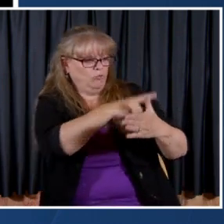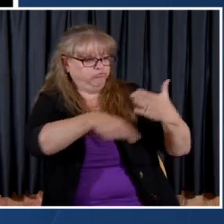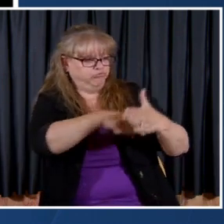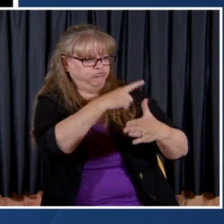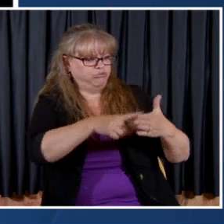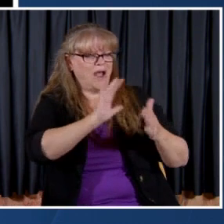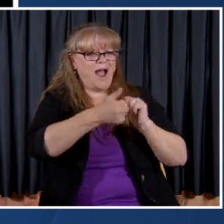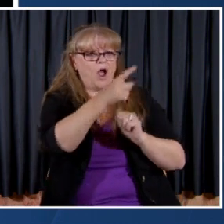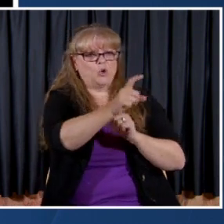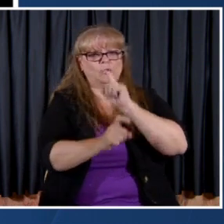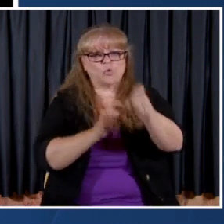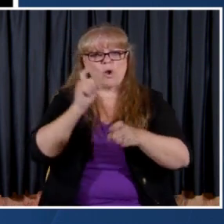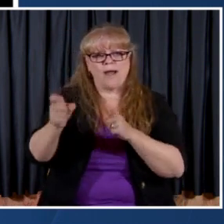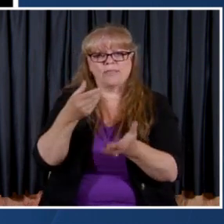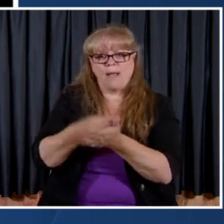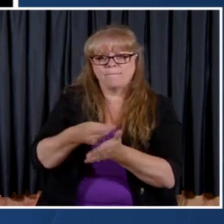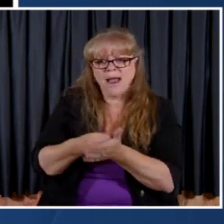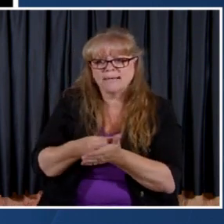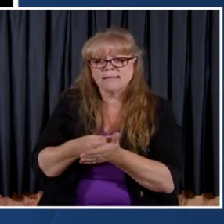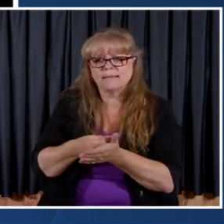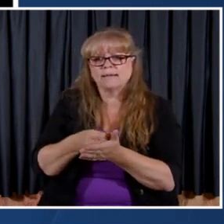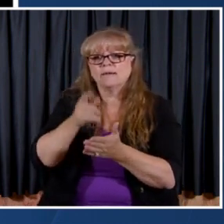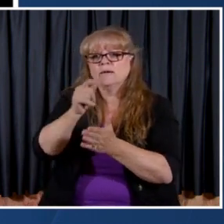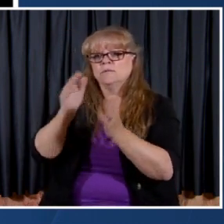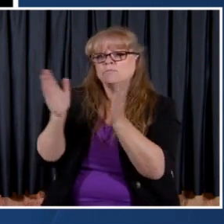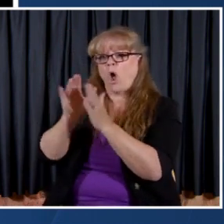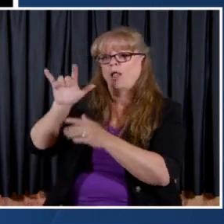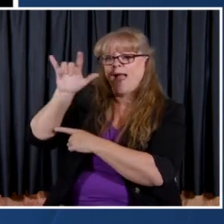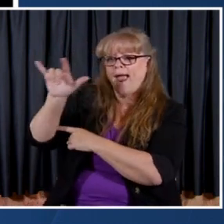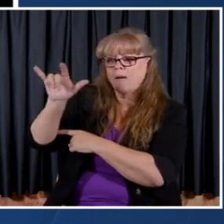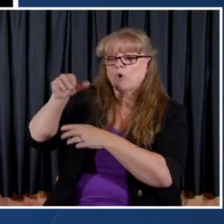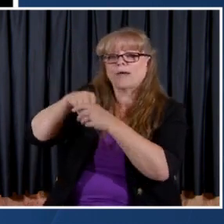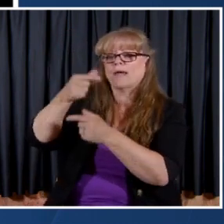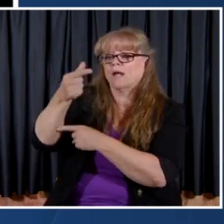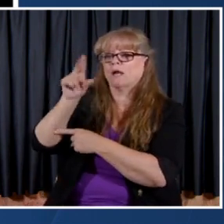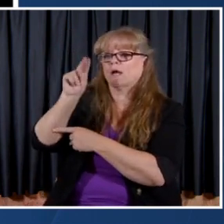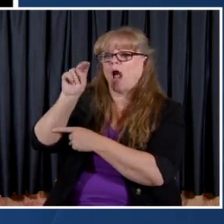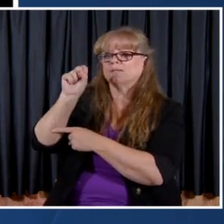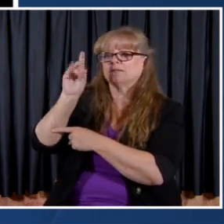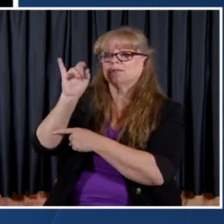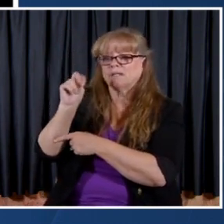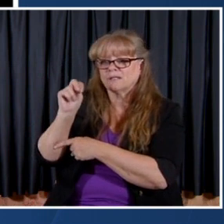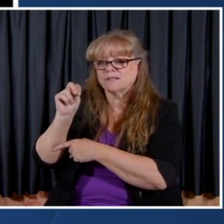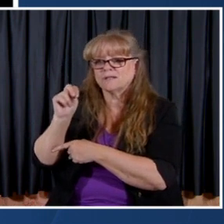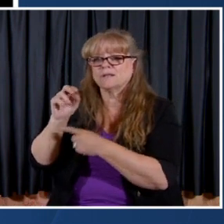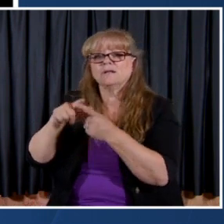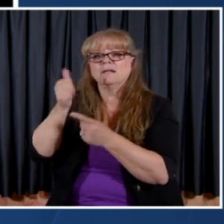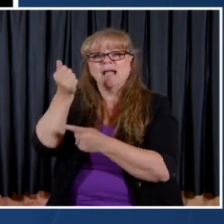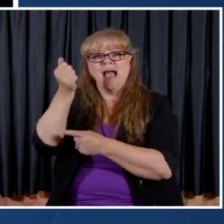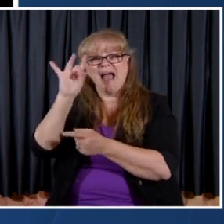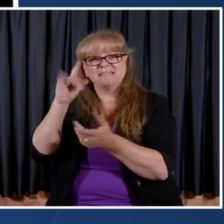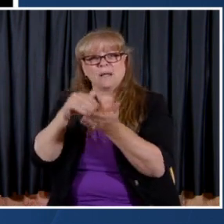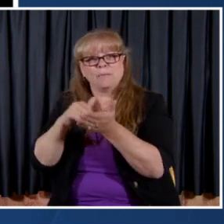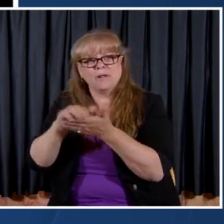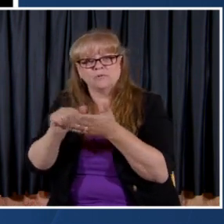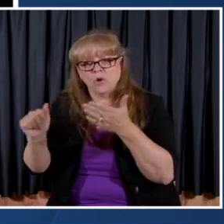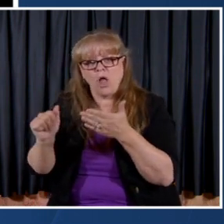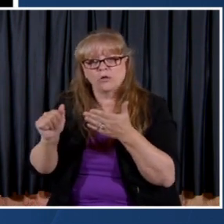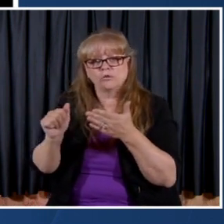million. Grand Junction got $5.5 million. Loveland, which has very little enplanements, got $18